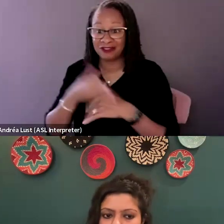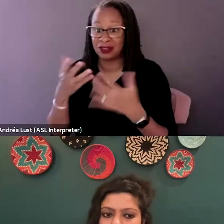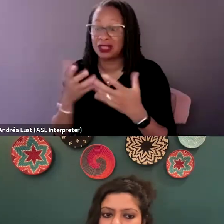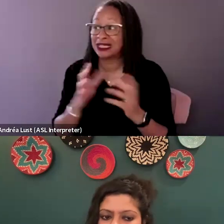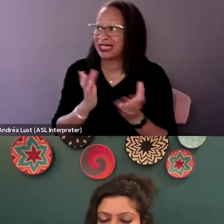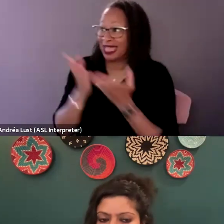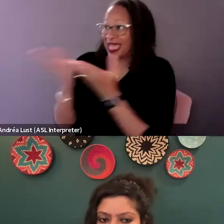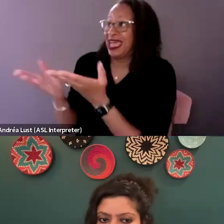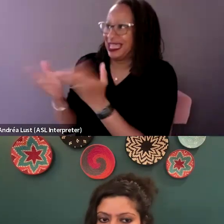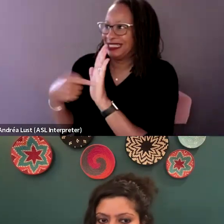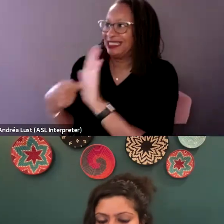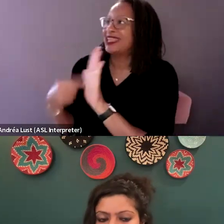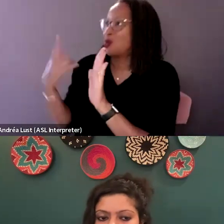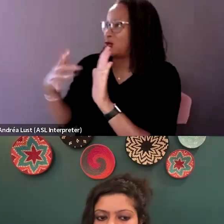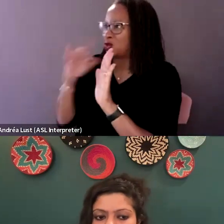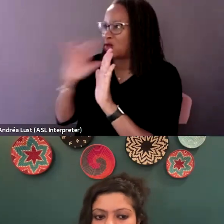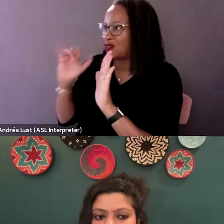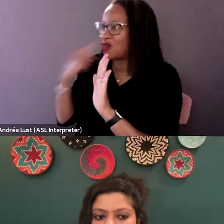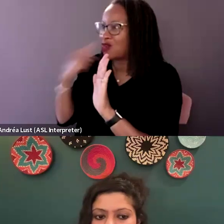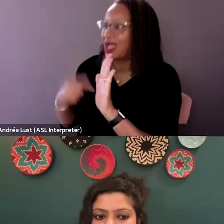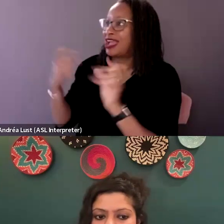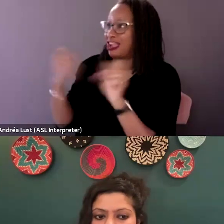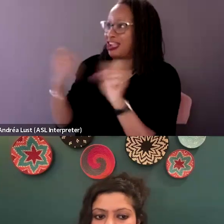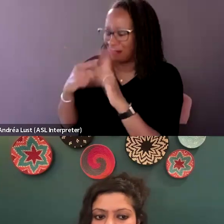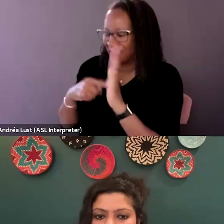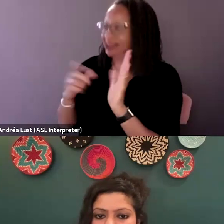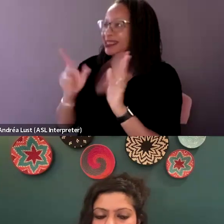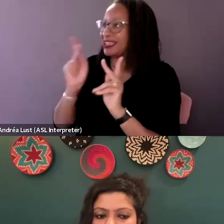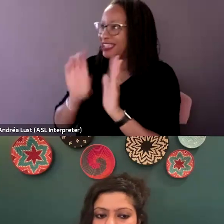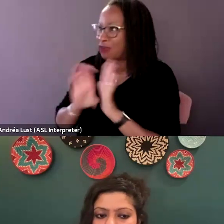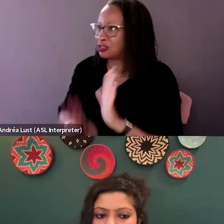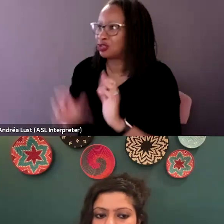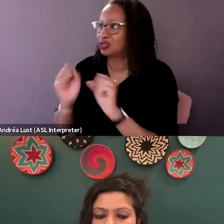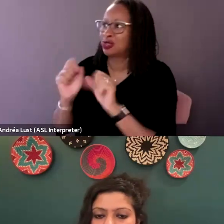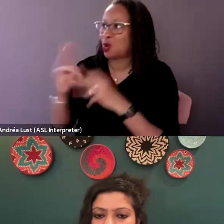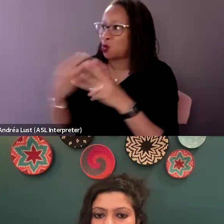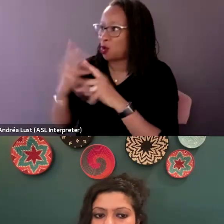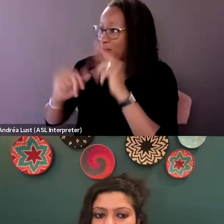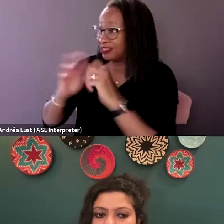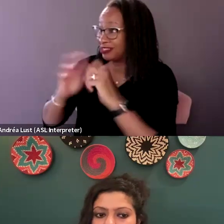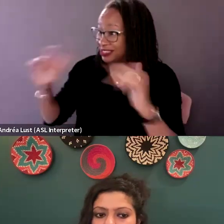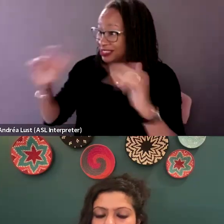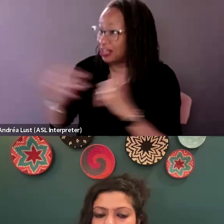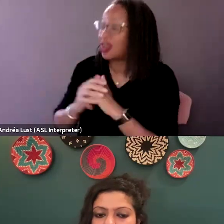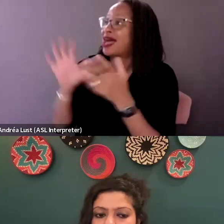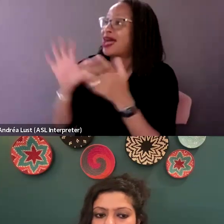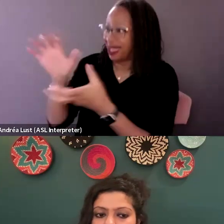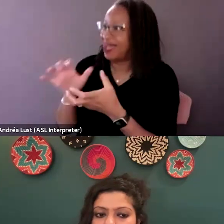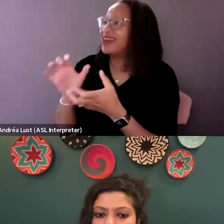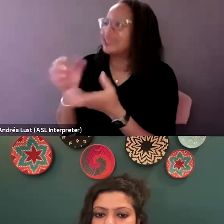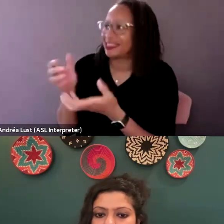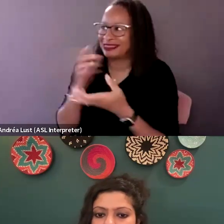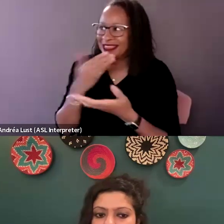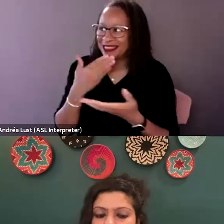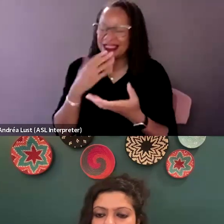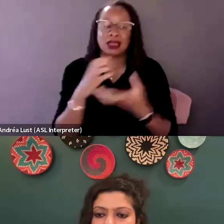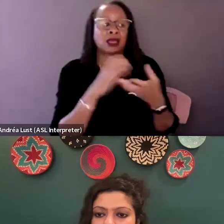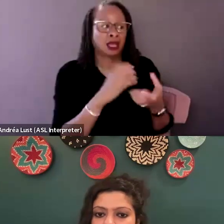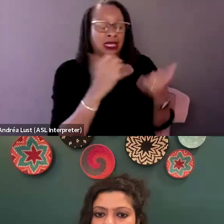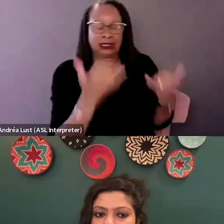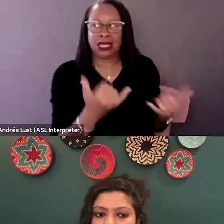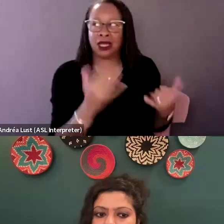in service of truth, or thinking of those as mutually exclusive buckets, right? So I think Hmm. that's sort of my entry point into